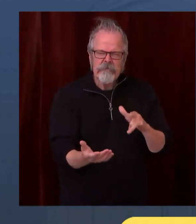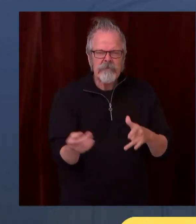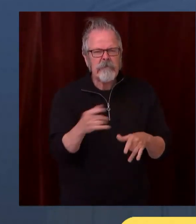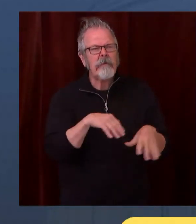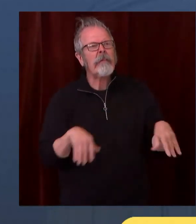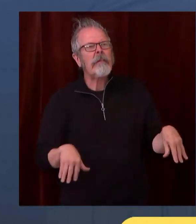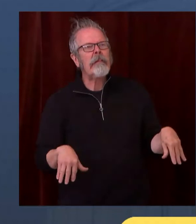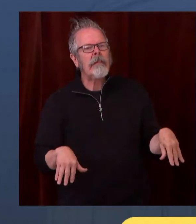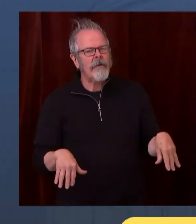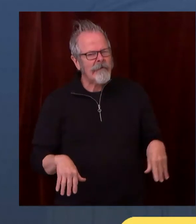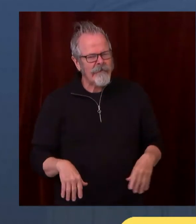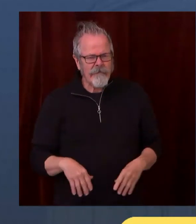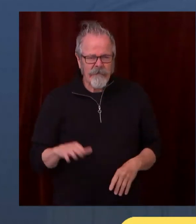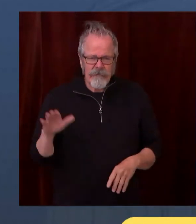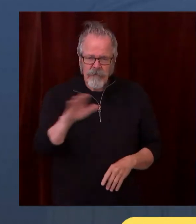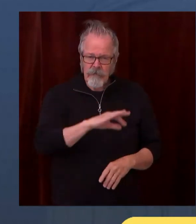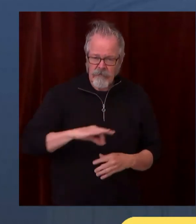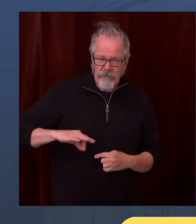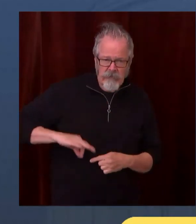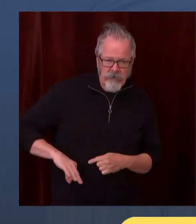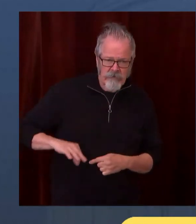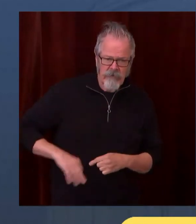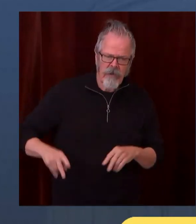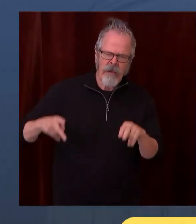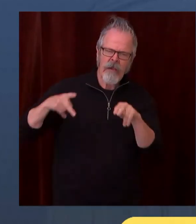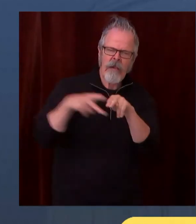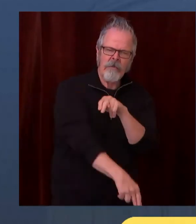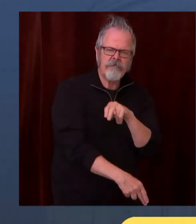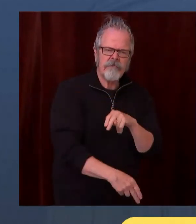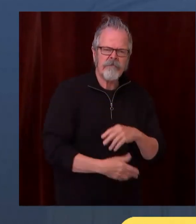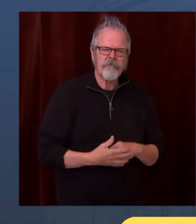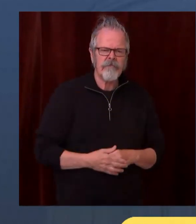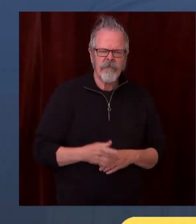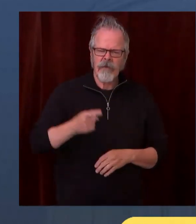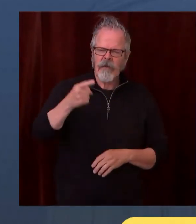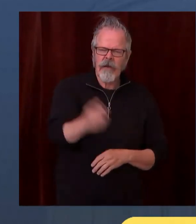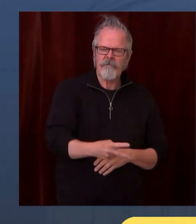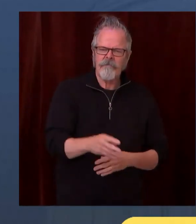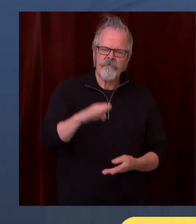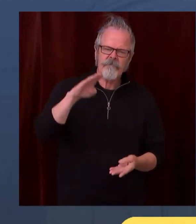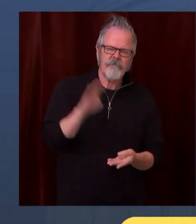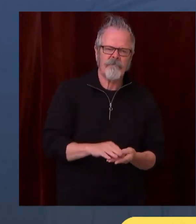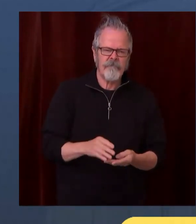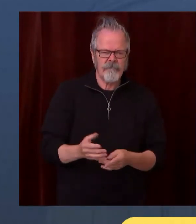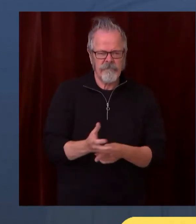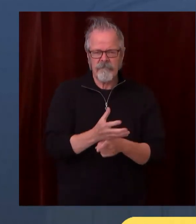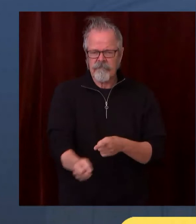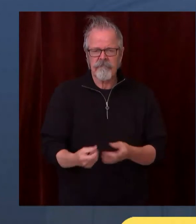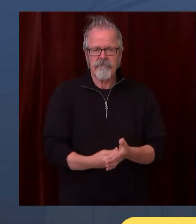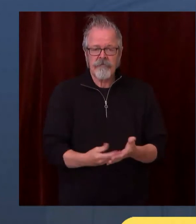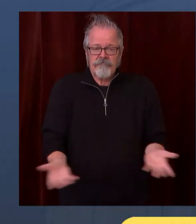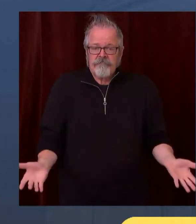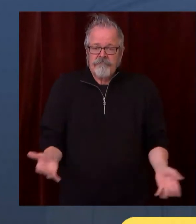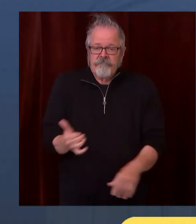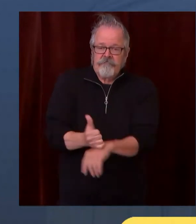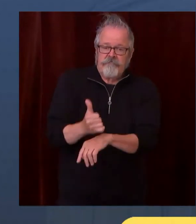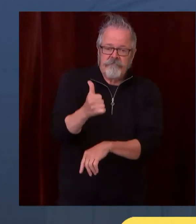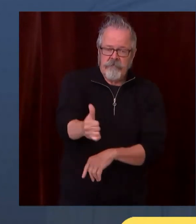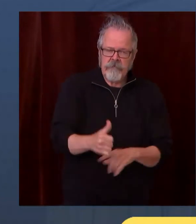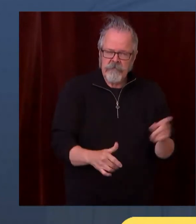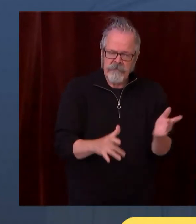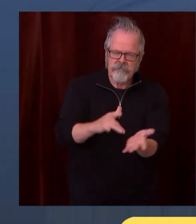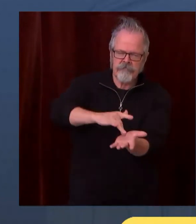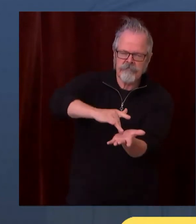available. So that is not acceptable. We need Congress to act. Tom, would you like to ask a follow-up? Yeah,